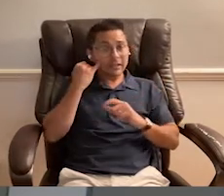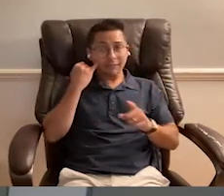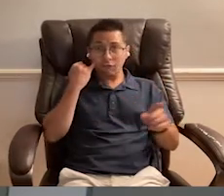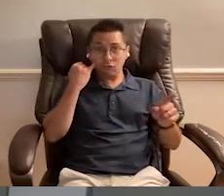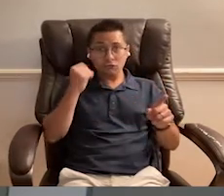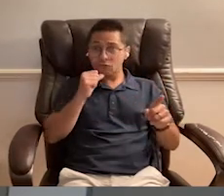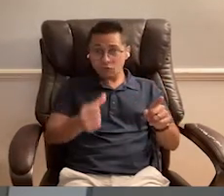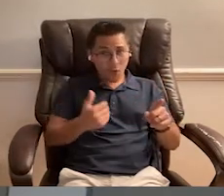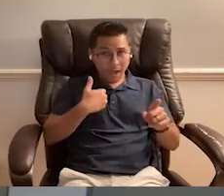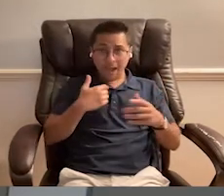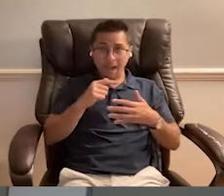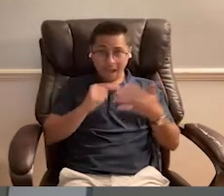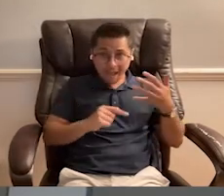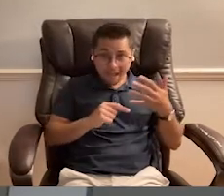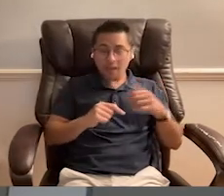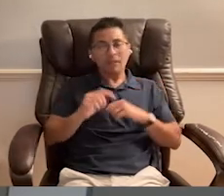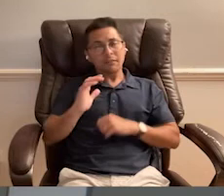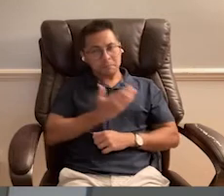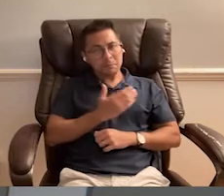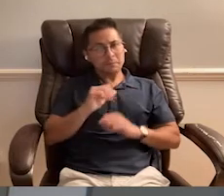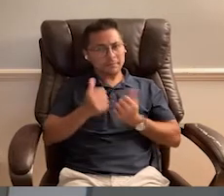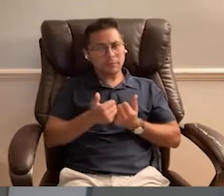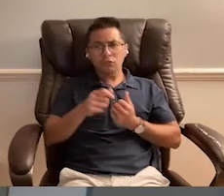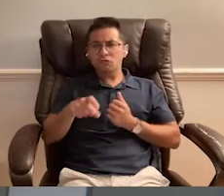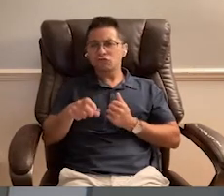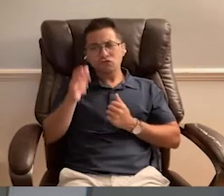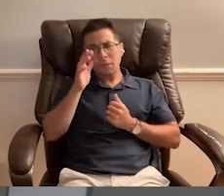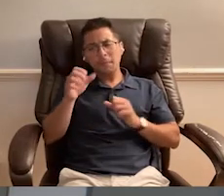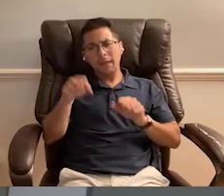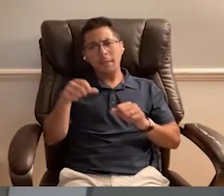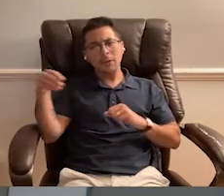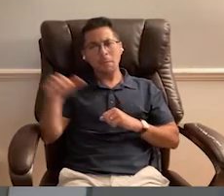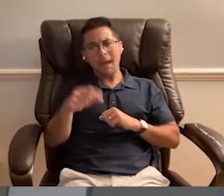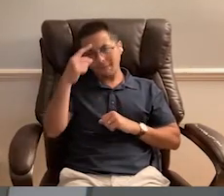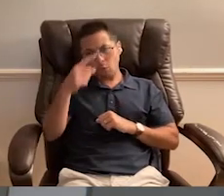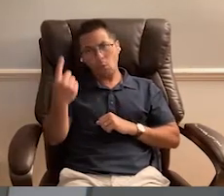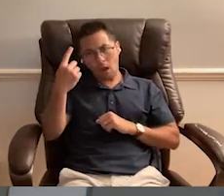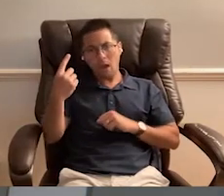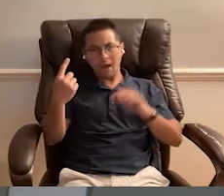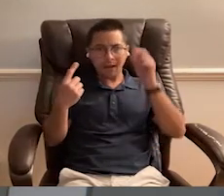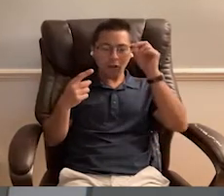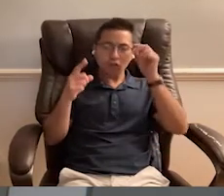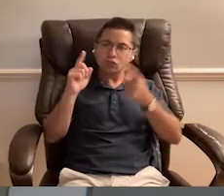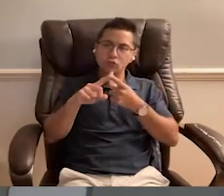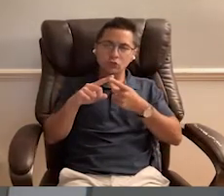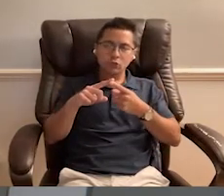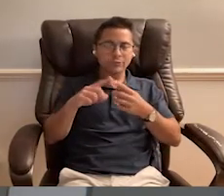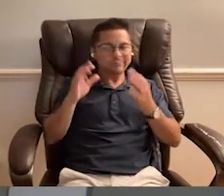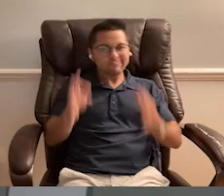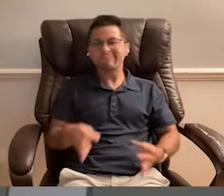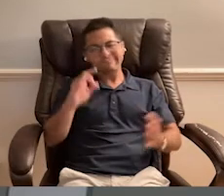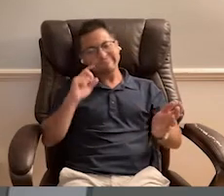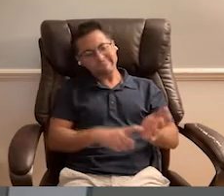one of those tests. If you don't, our agency should be able to pay for